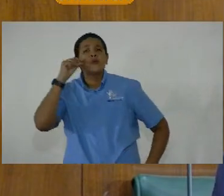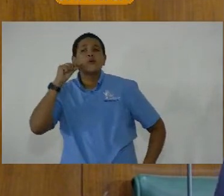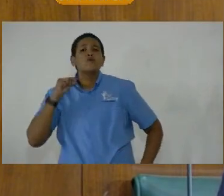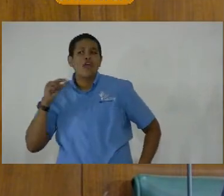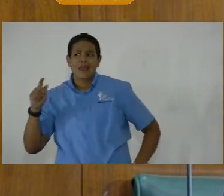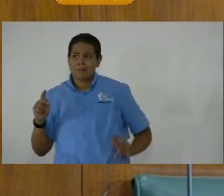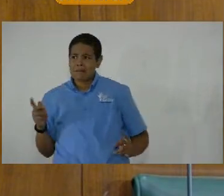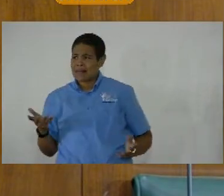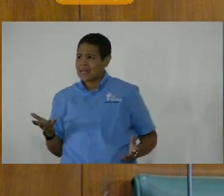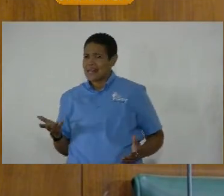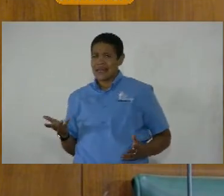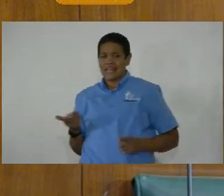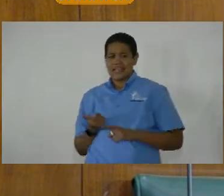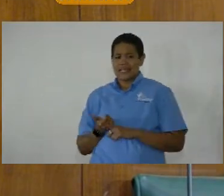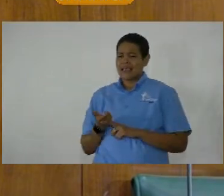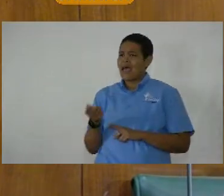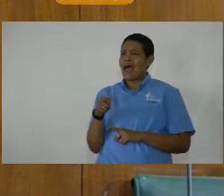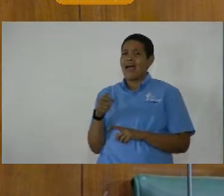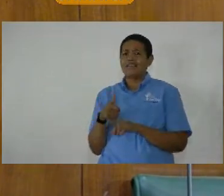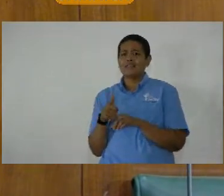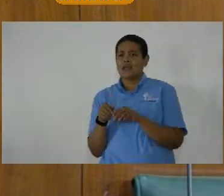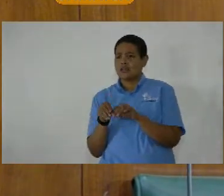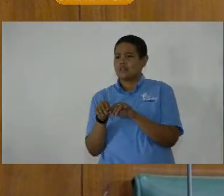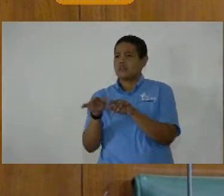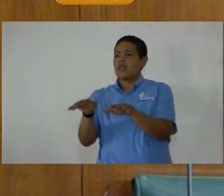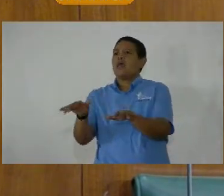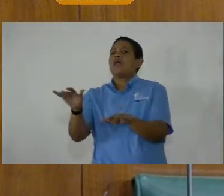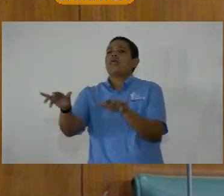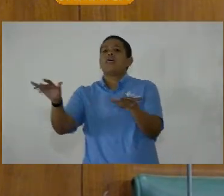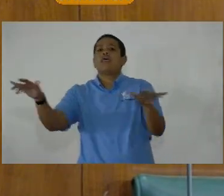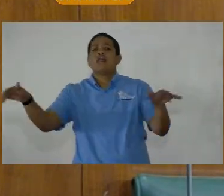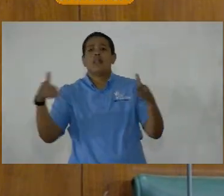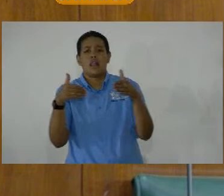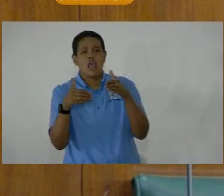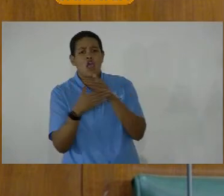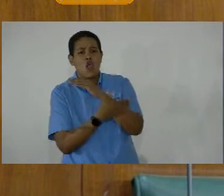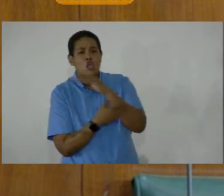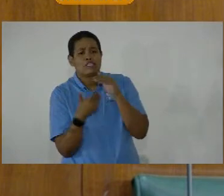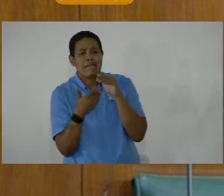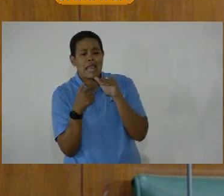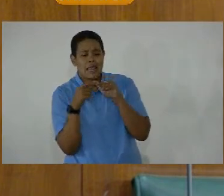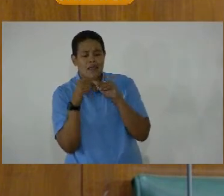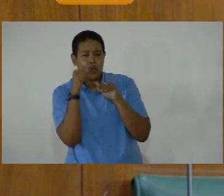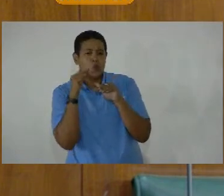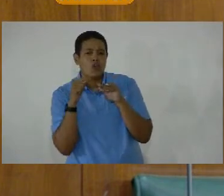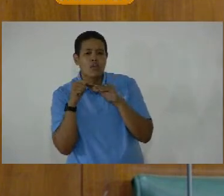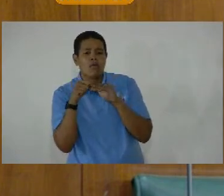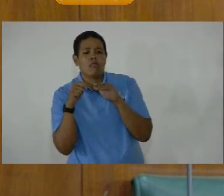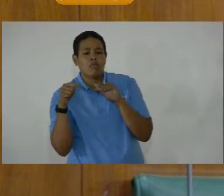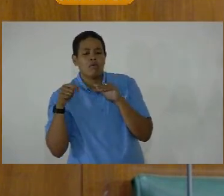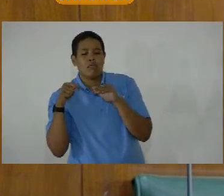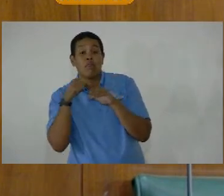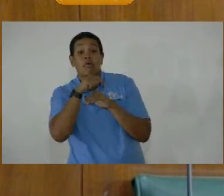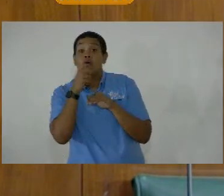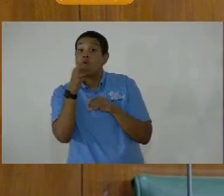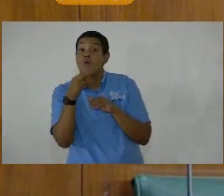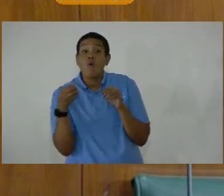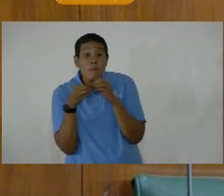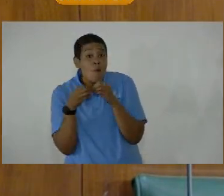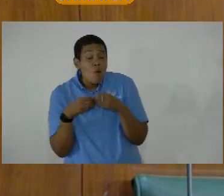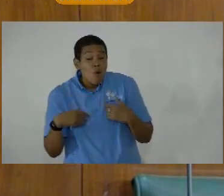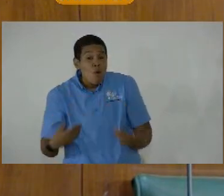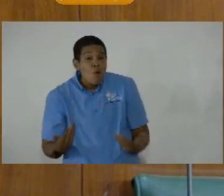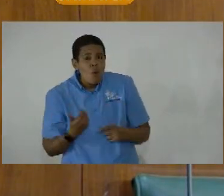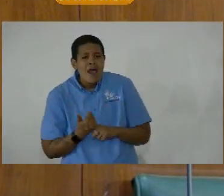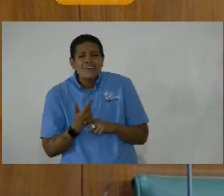Ukrainians are either scattered in nearby countries, bordering countries, and even more